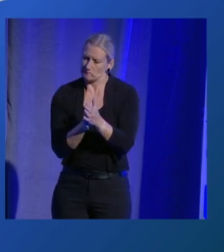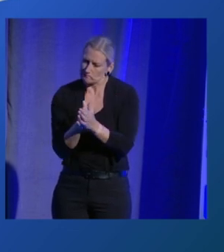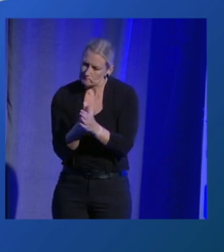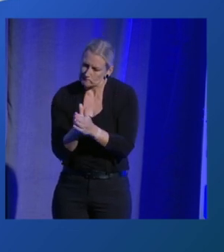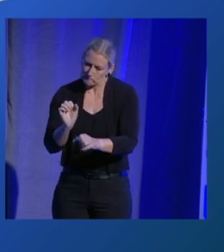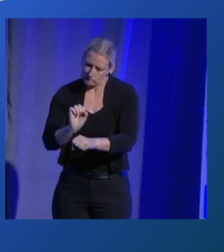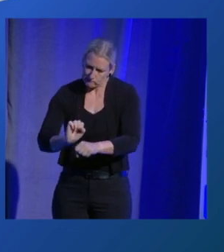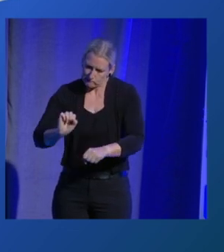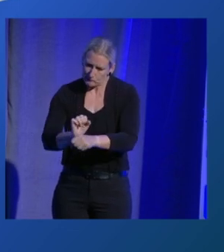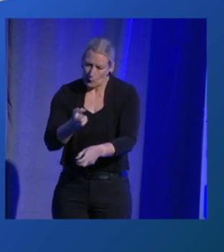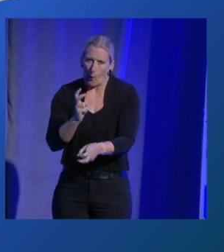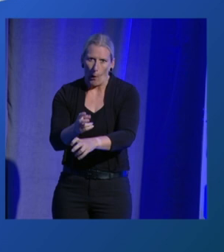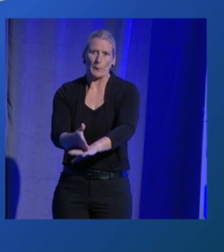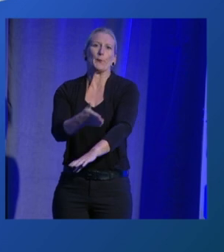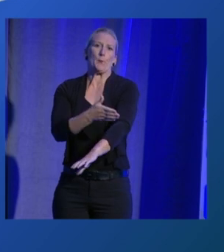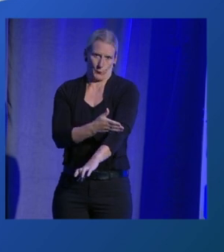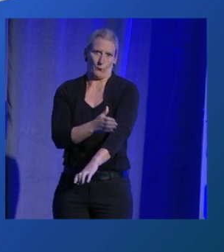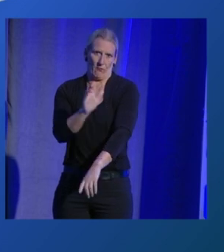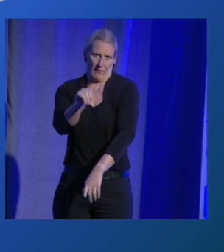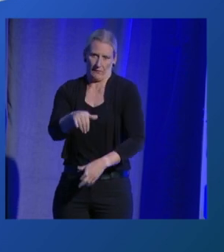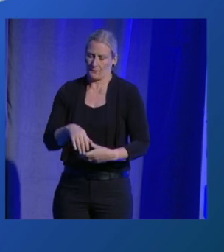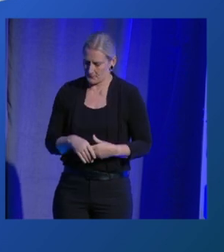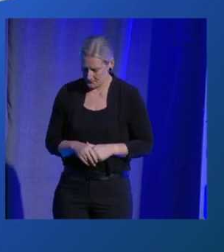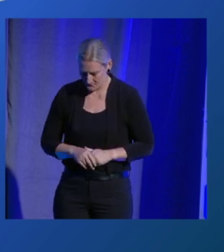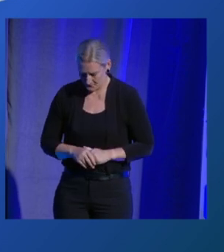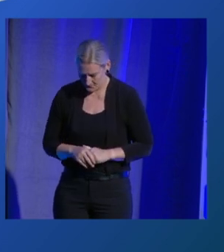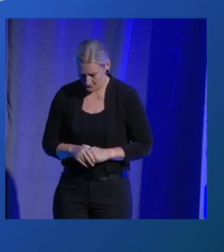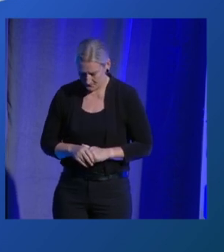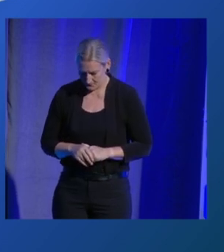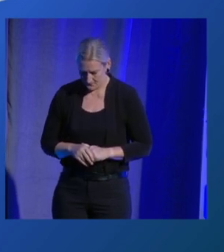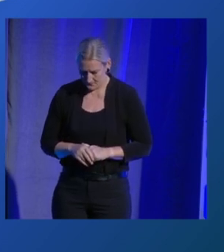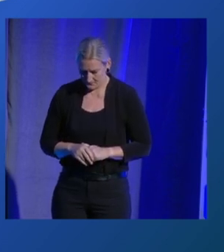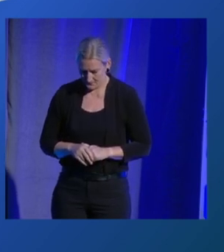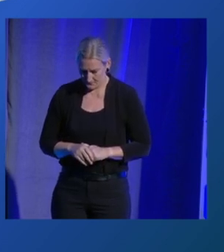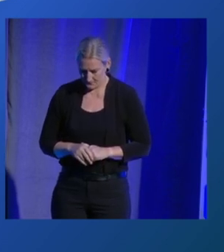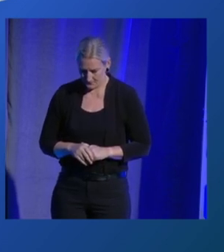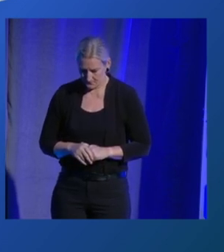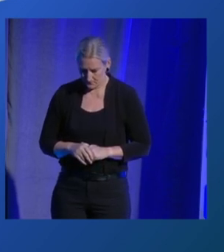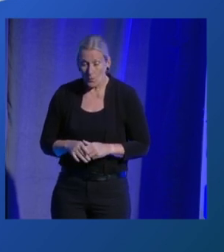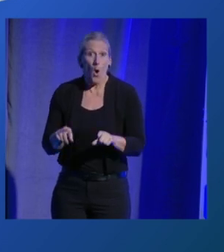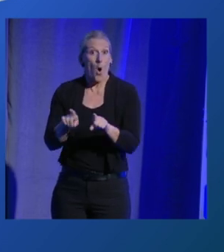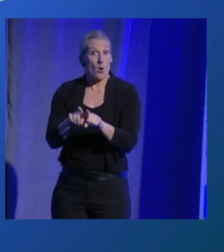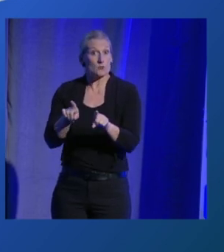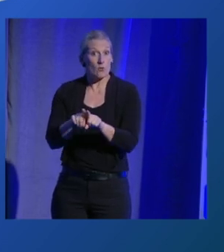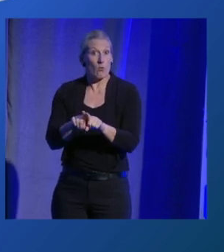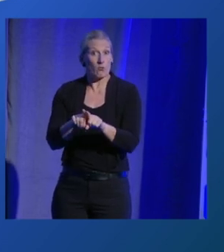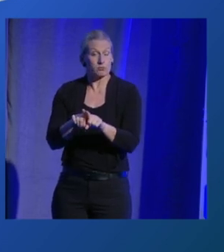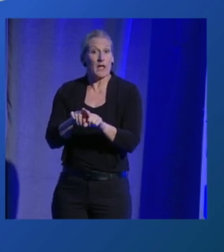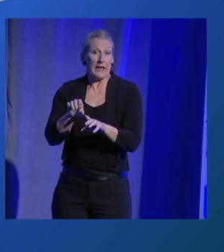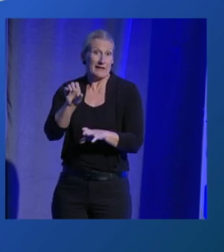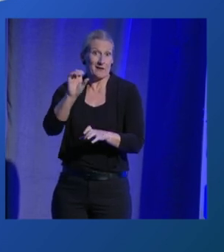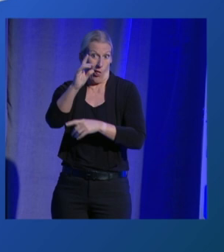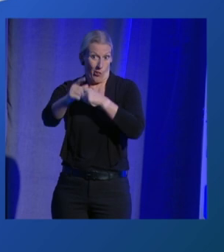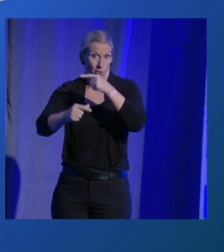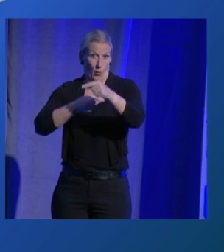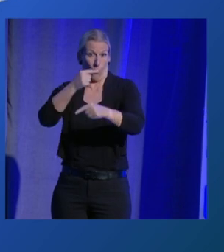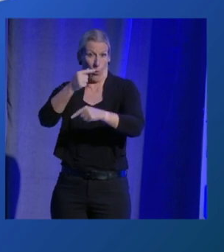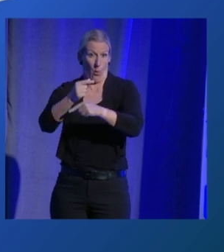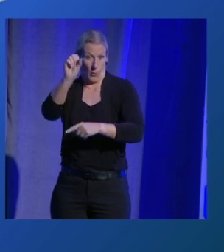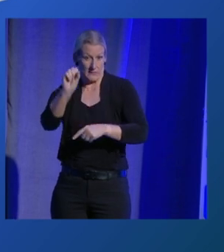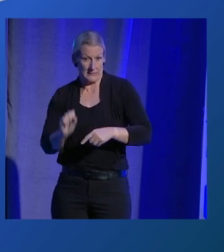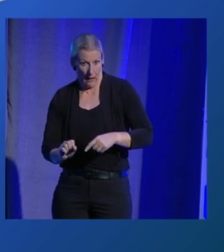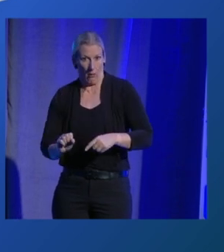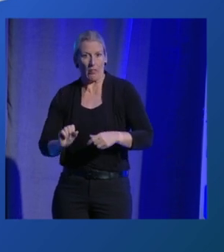so um additionally um the issue of connectivity in the global South uh the issue of